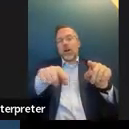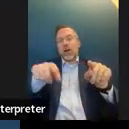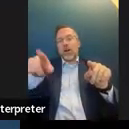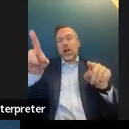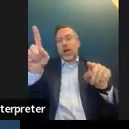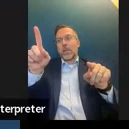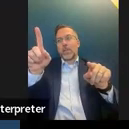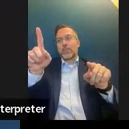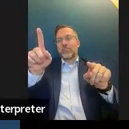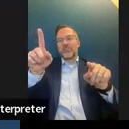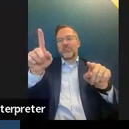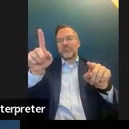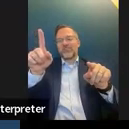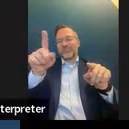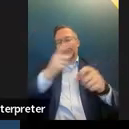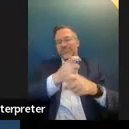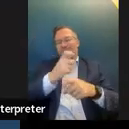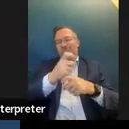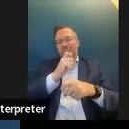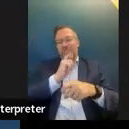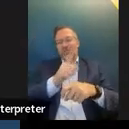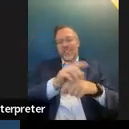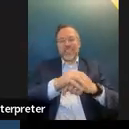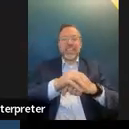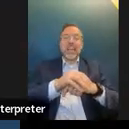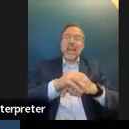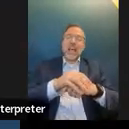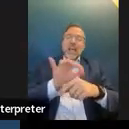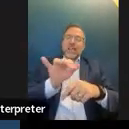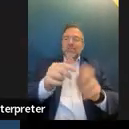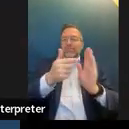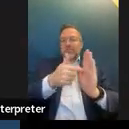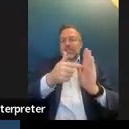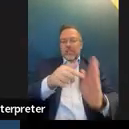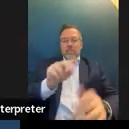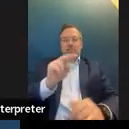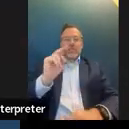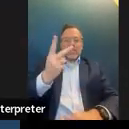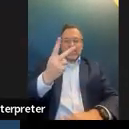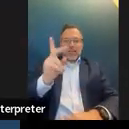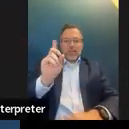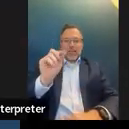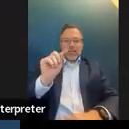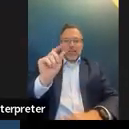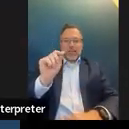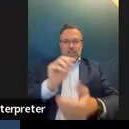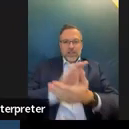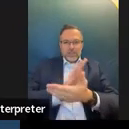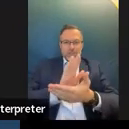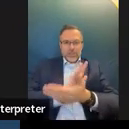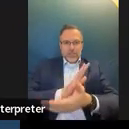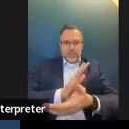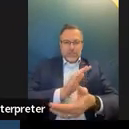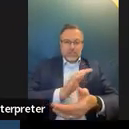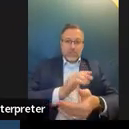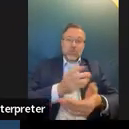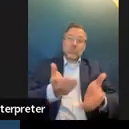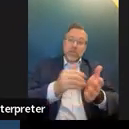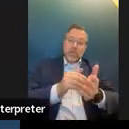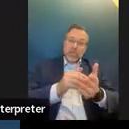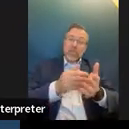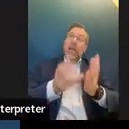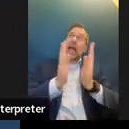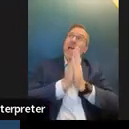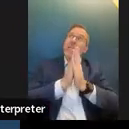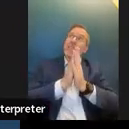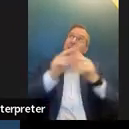really. So this is just an example of that second data sheet. So you can see taking a break,